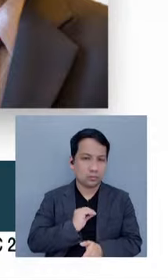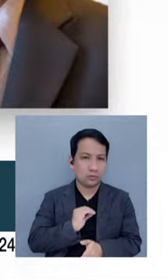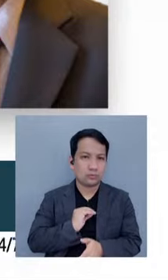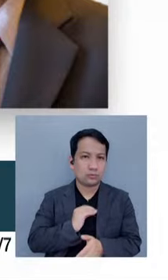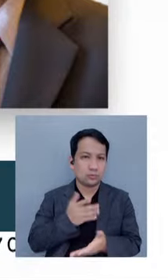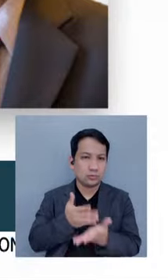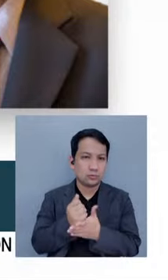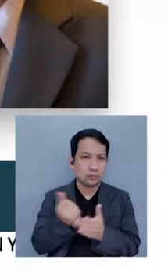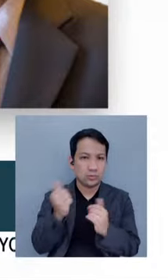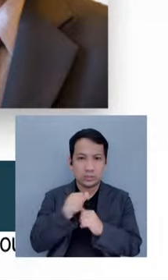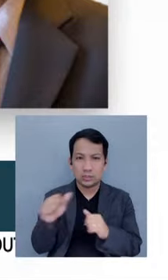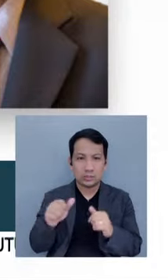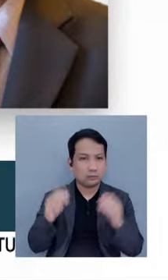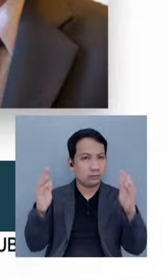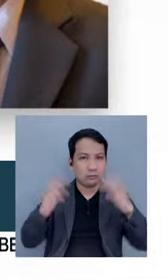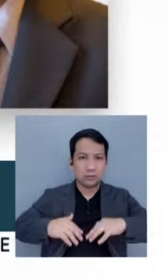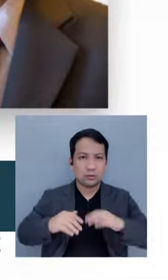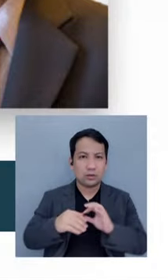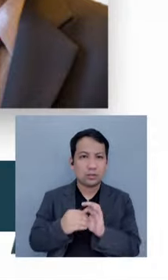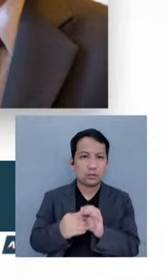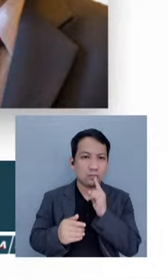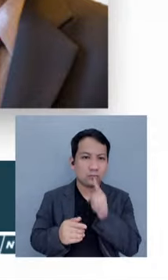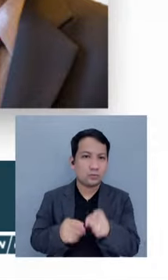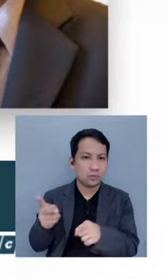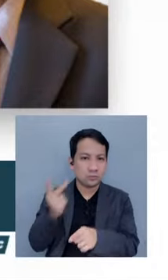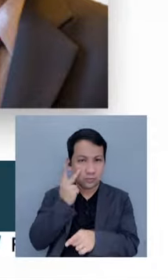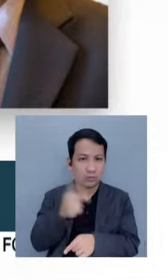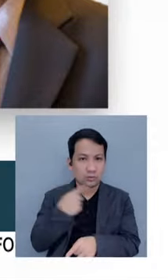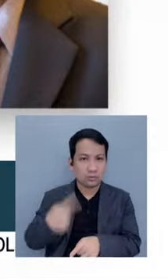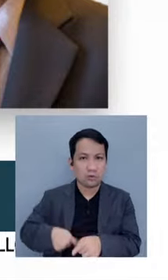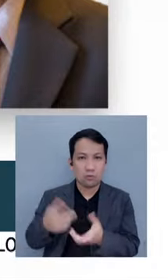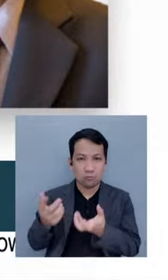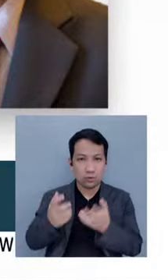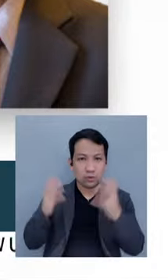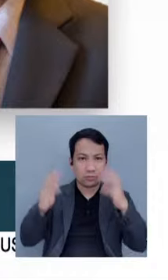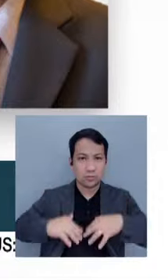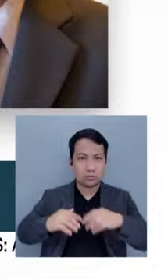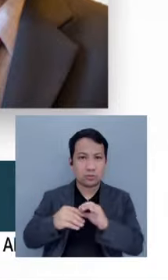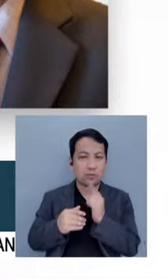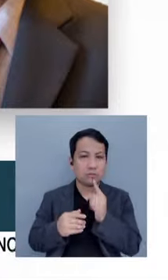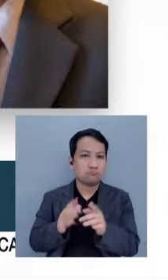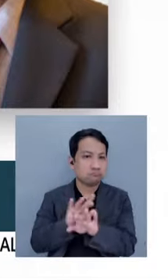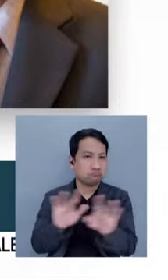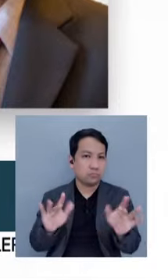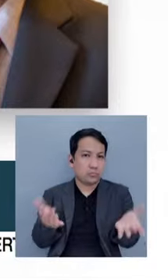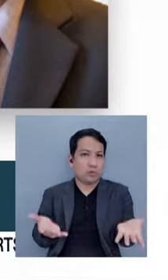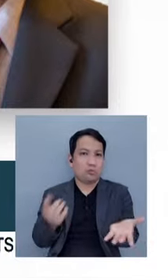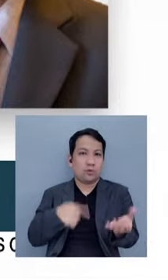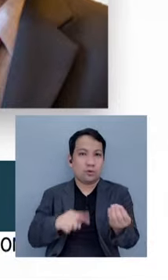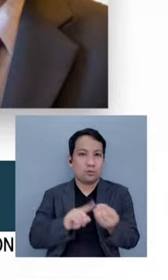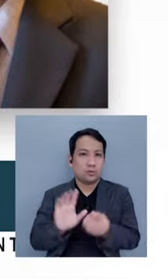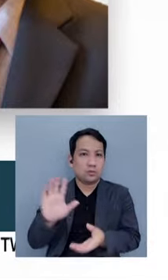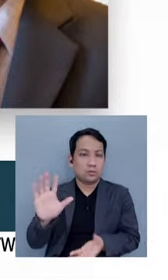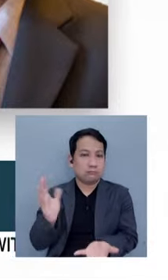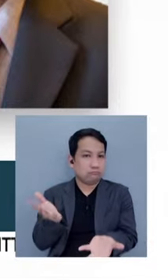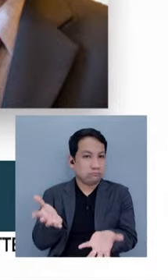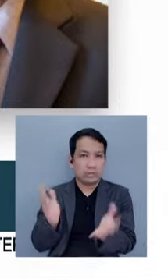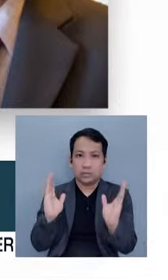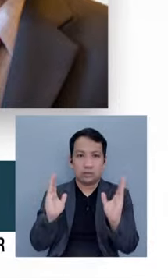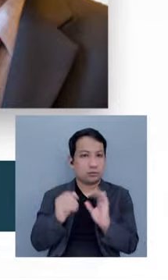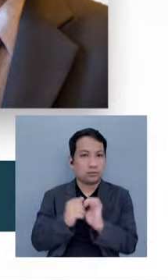collapse. So pag yun ang gusto ng China, mag-collapse, tapos wala na tayo. Pumayag siya, he entered into